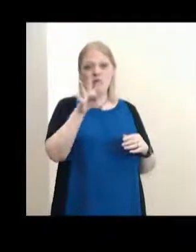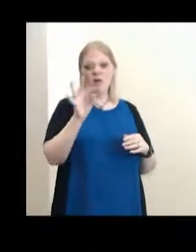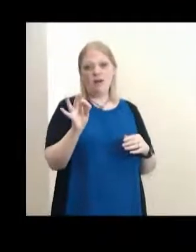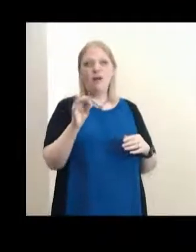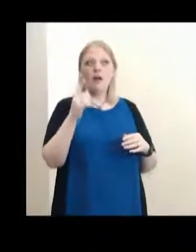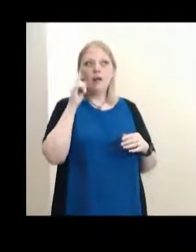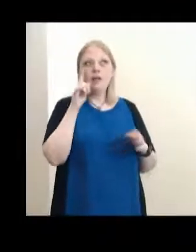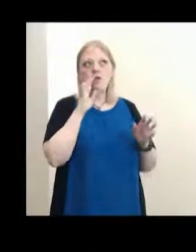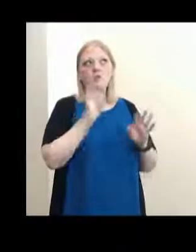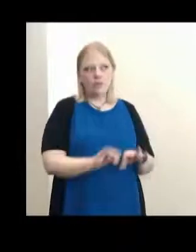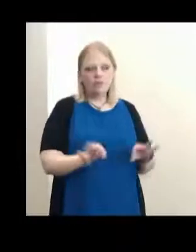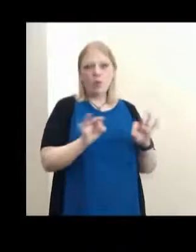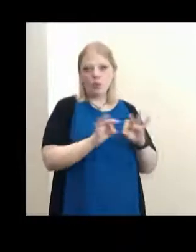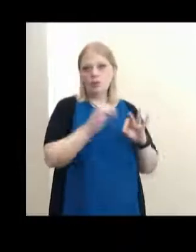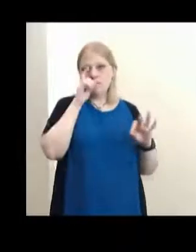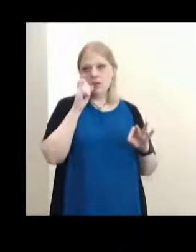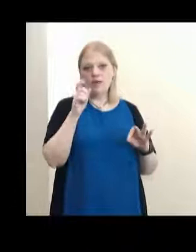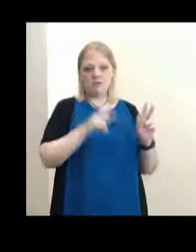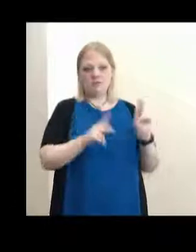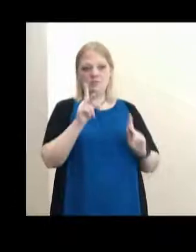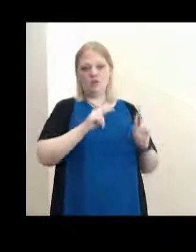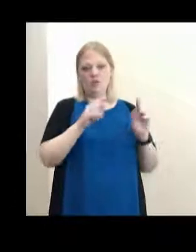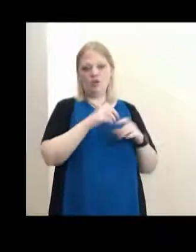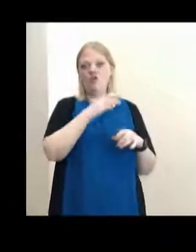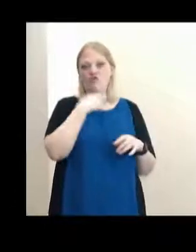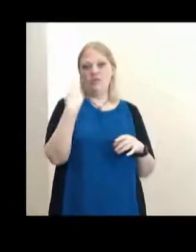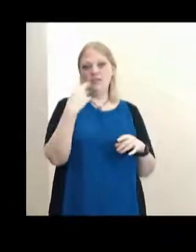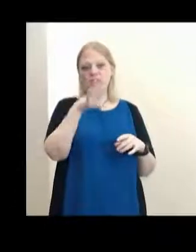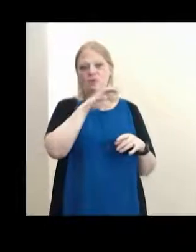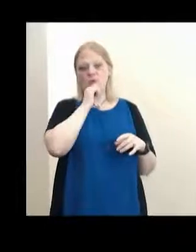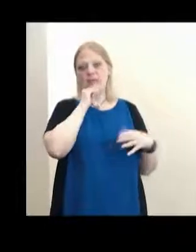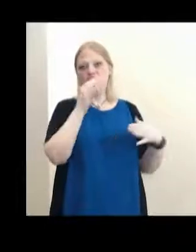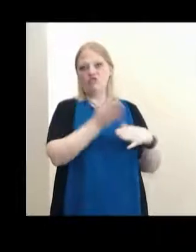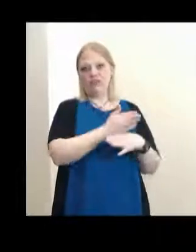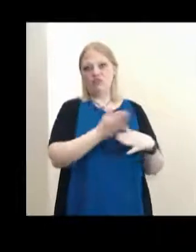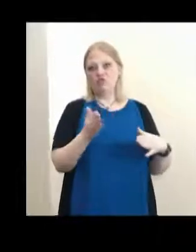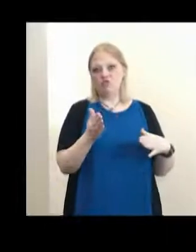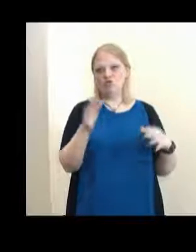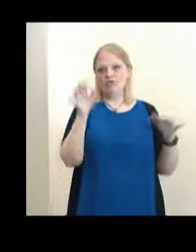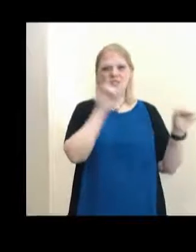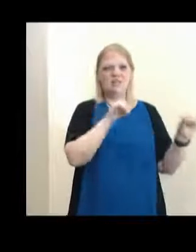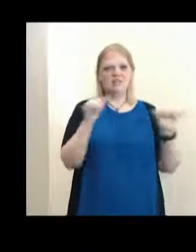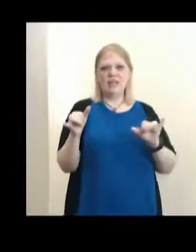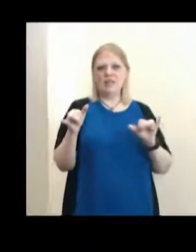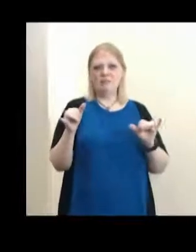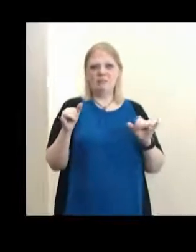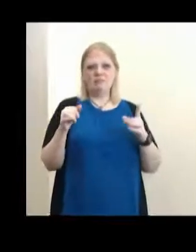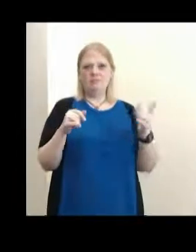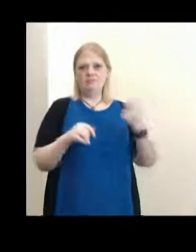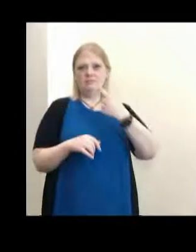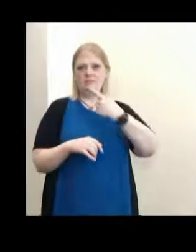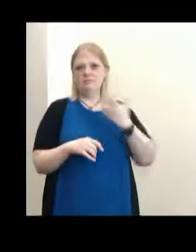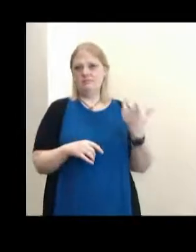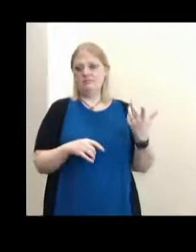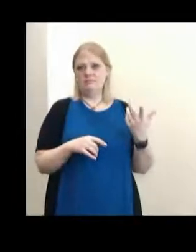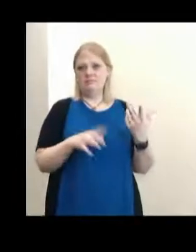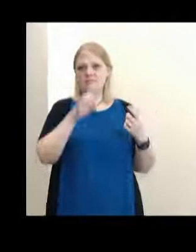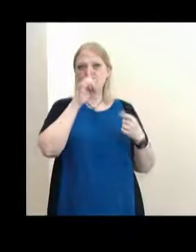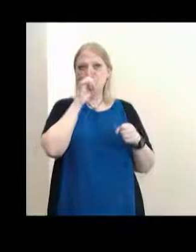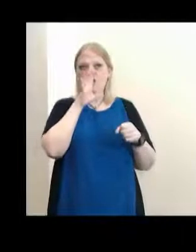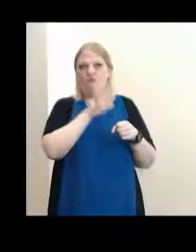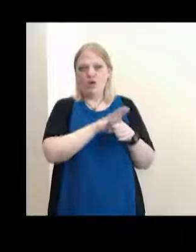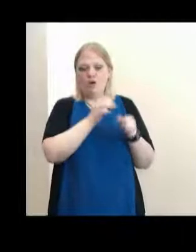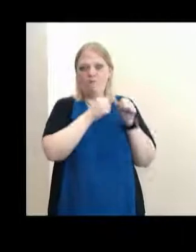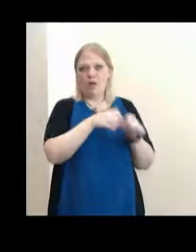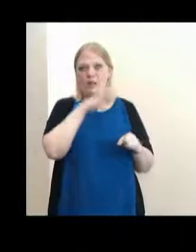it was important because there are people who are at risk in these age ranges. And the same thing goes when you look at cases confirmed by age